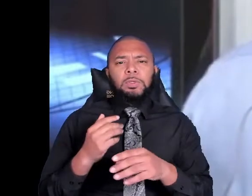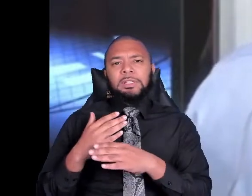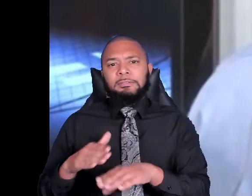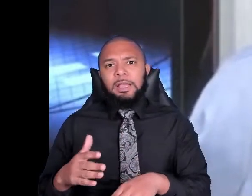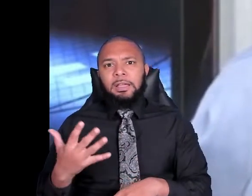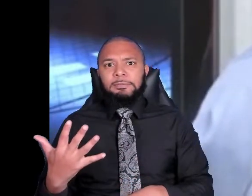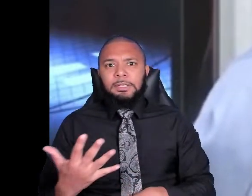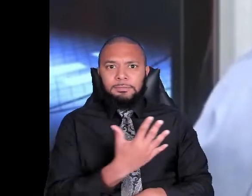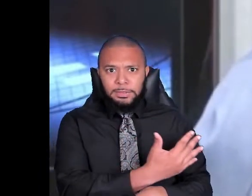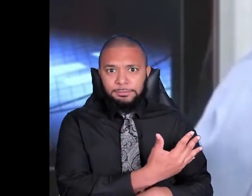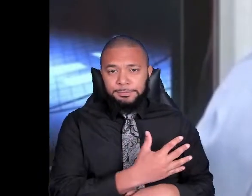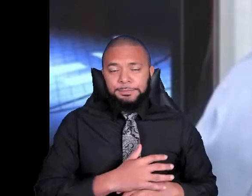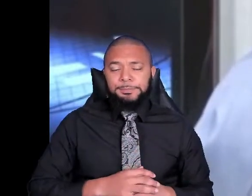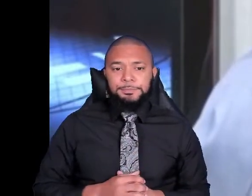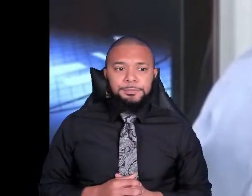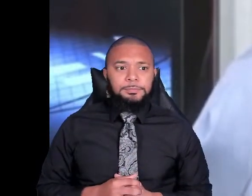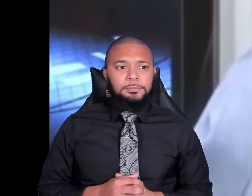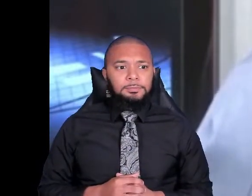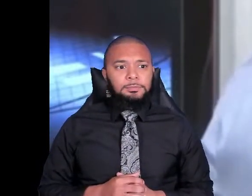5.